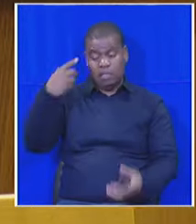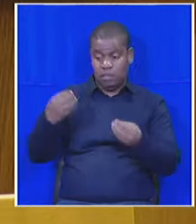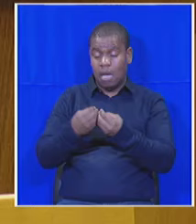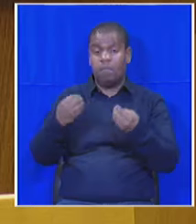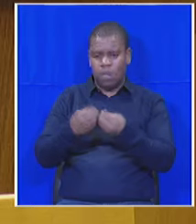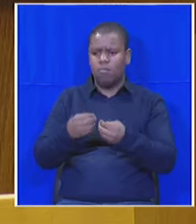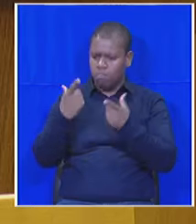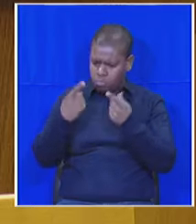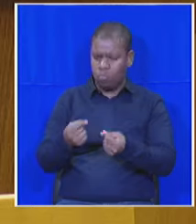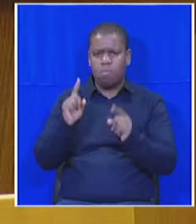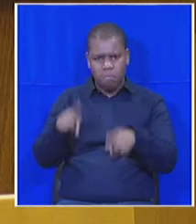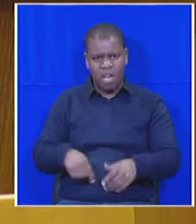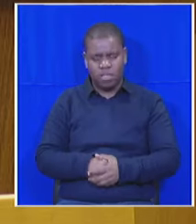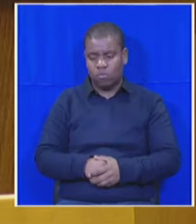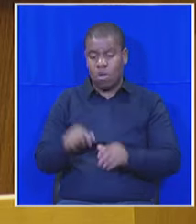to protect our people.